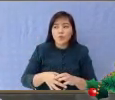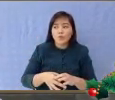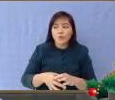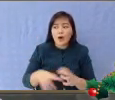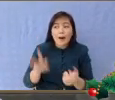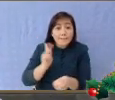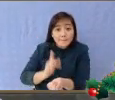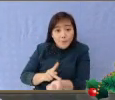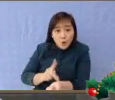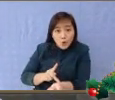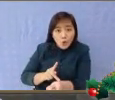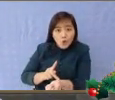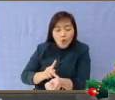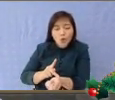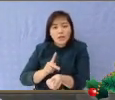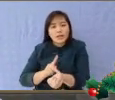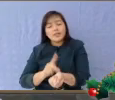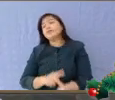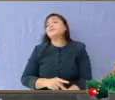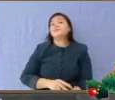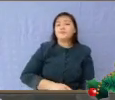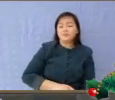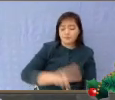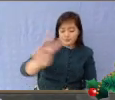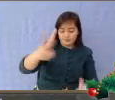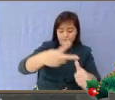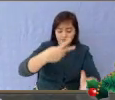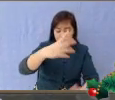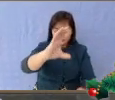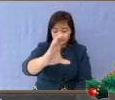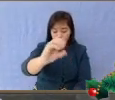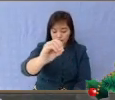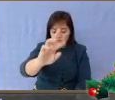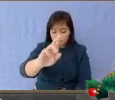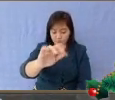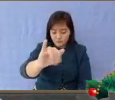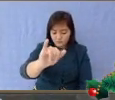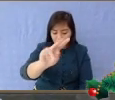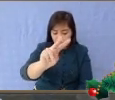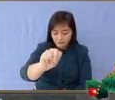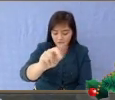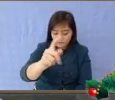I hope na meron tayo matutunan dito. 2 Corinthians chapter